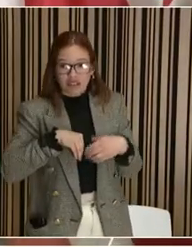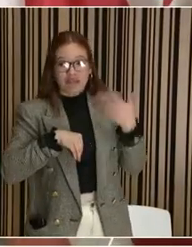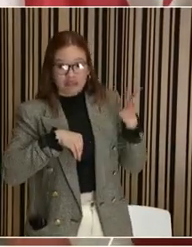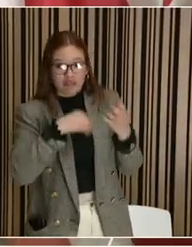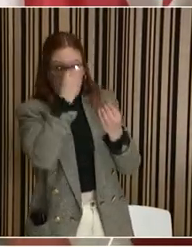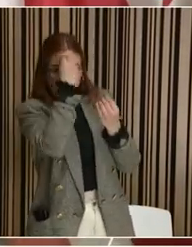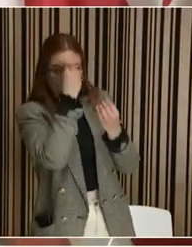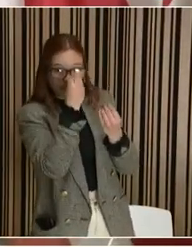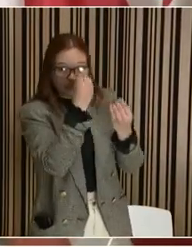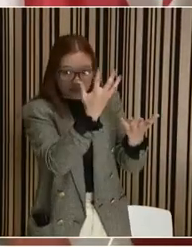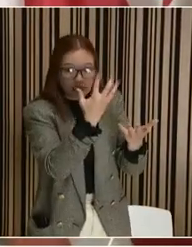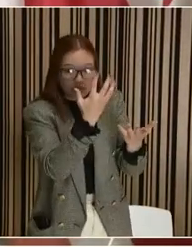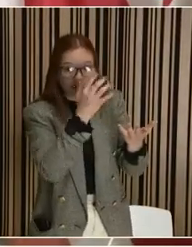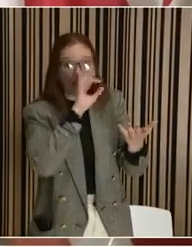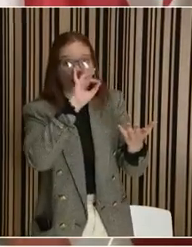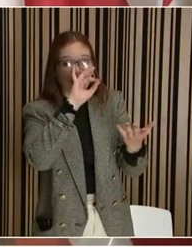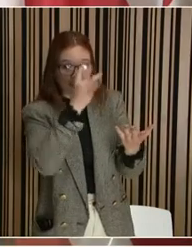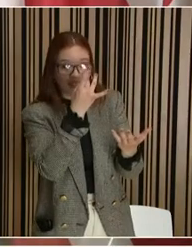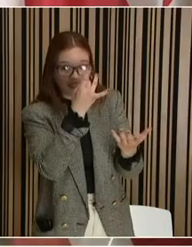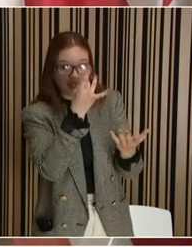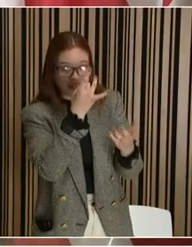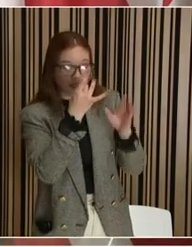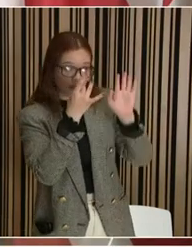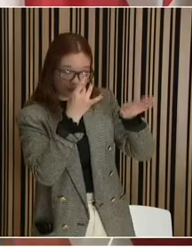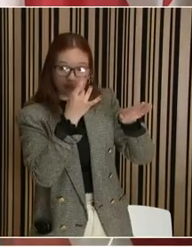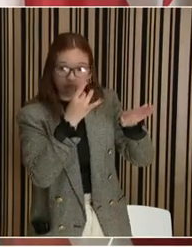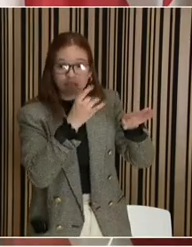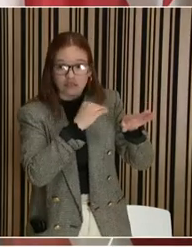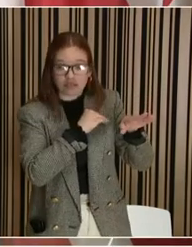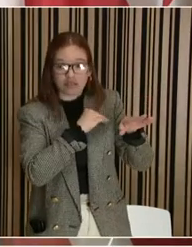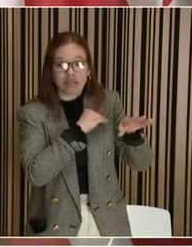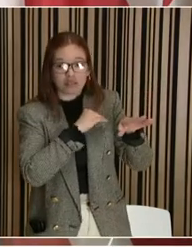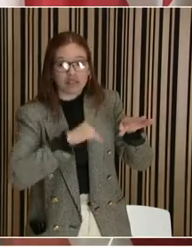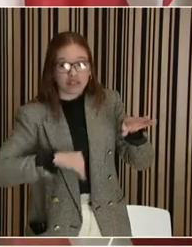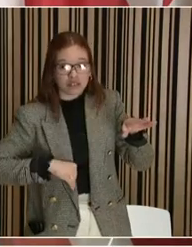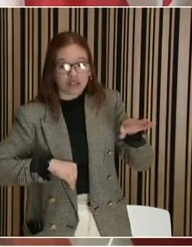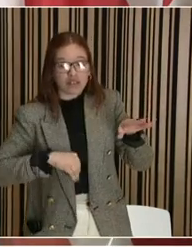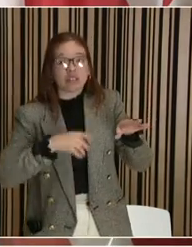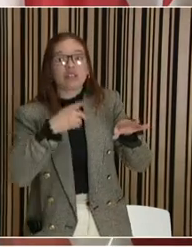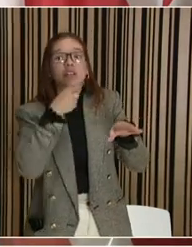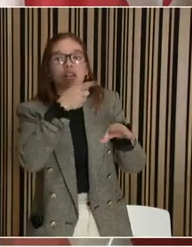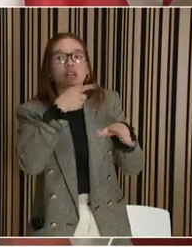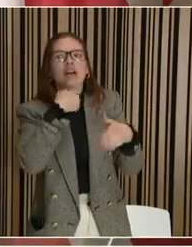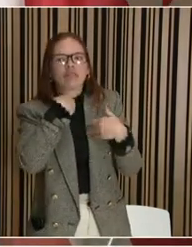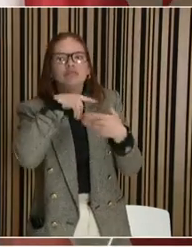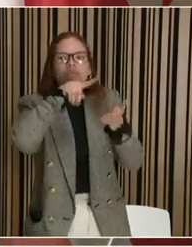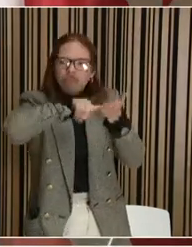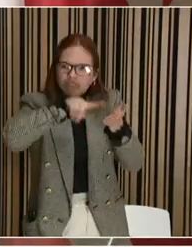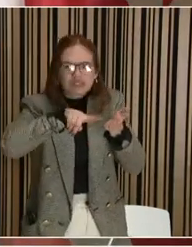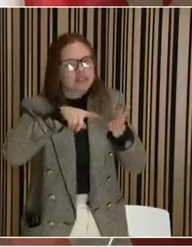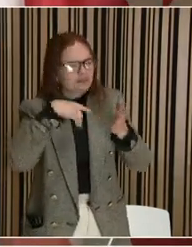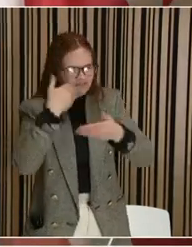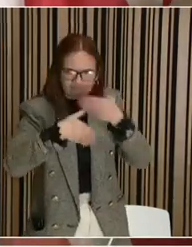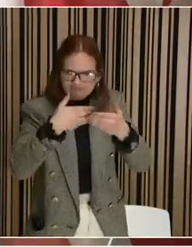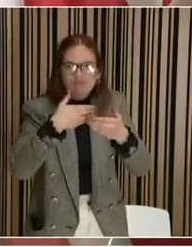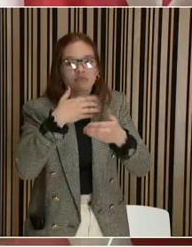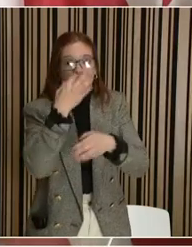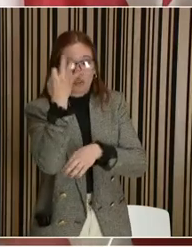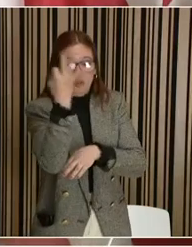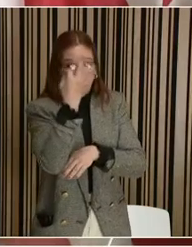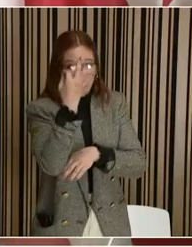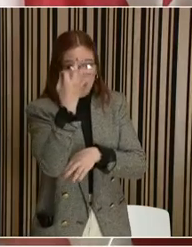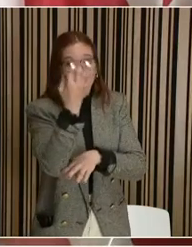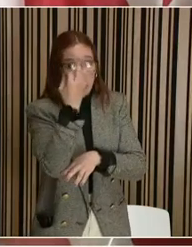and the attorney asked, I want an investigation, we were prepared that Friday, 2 days later, to begin